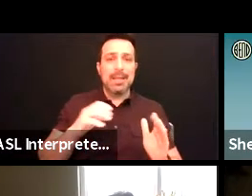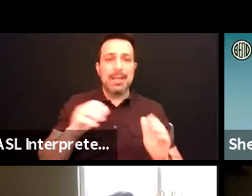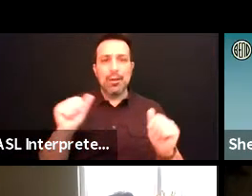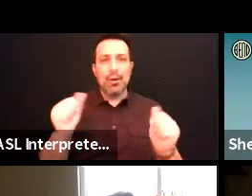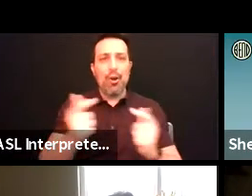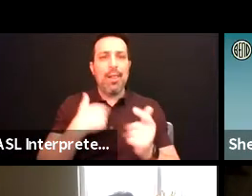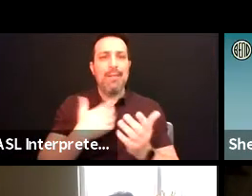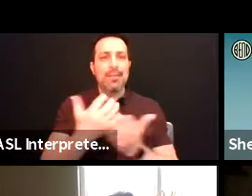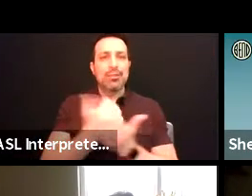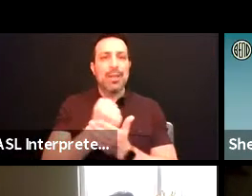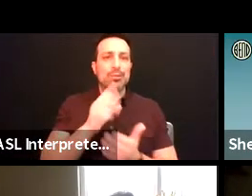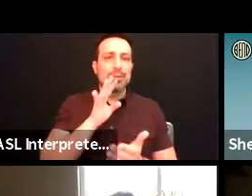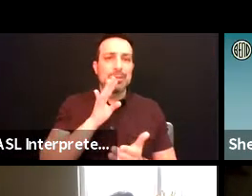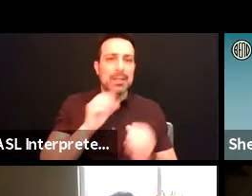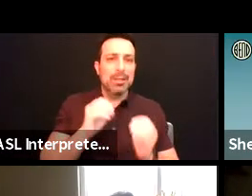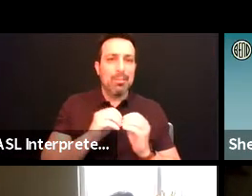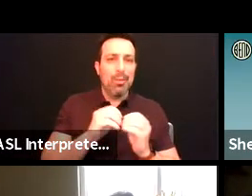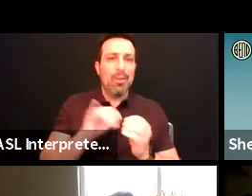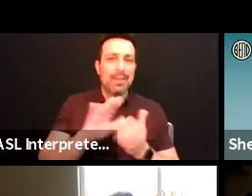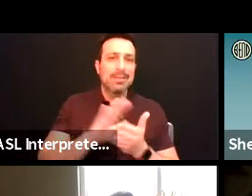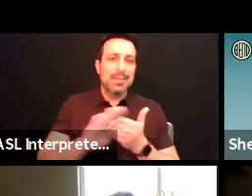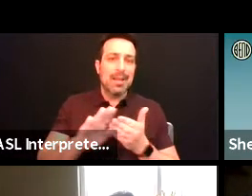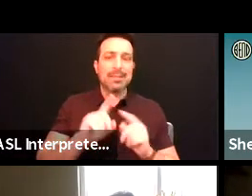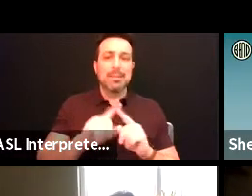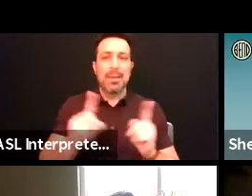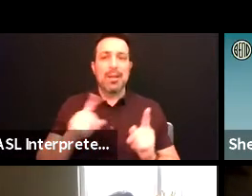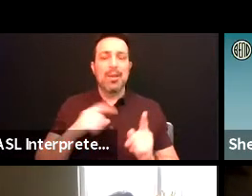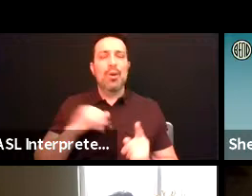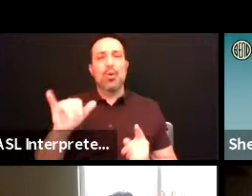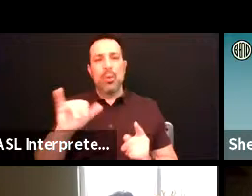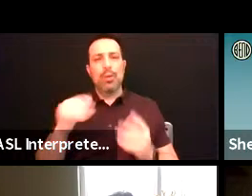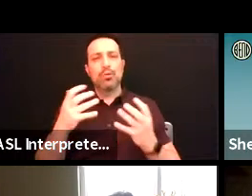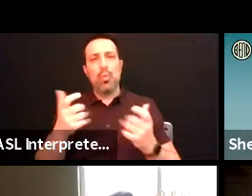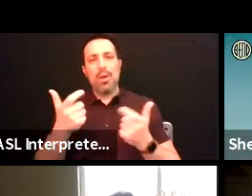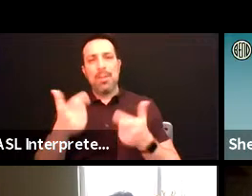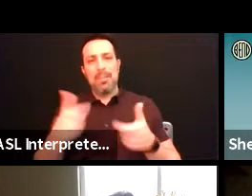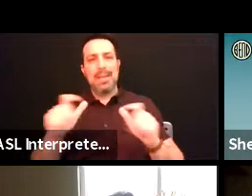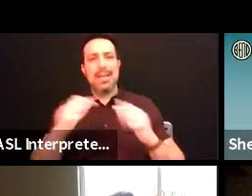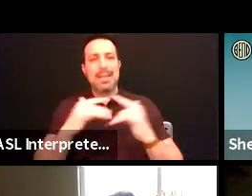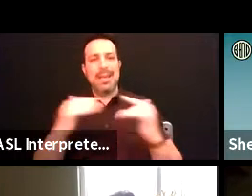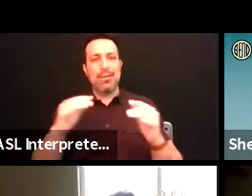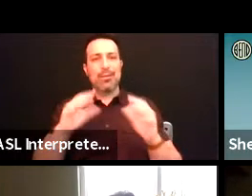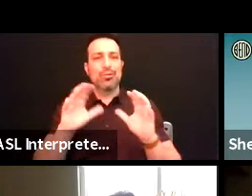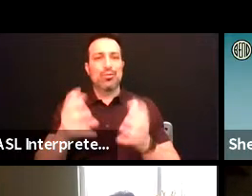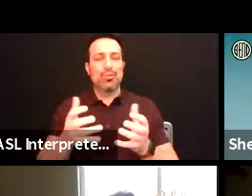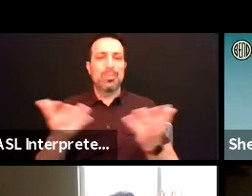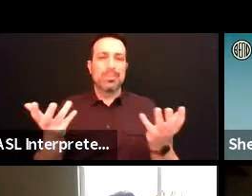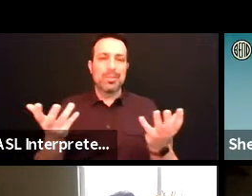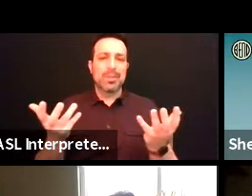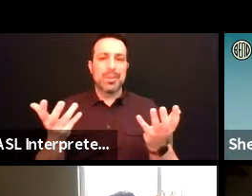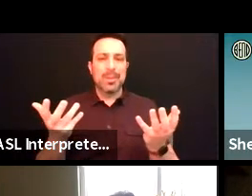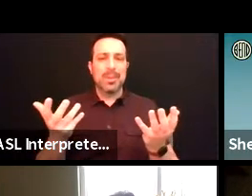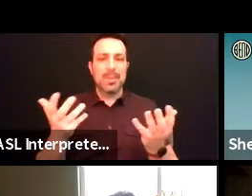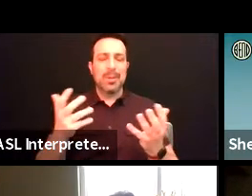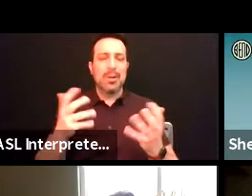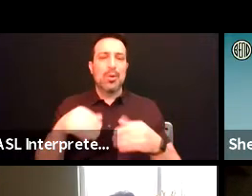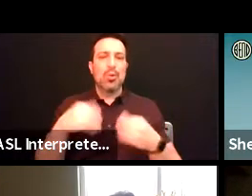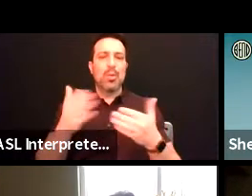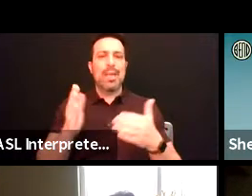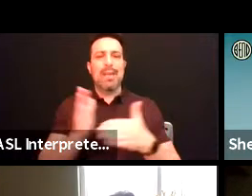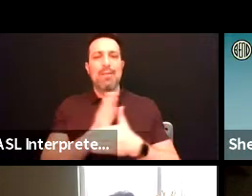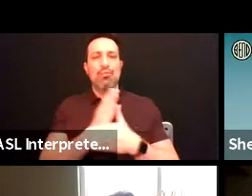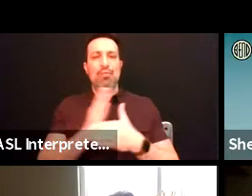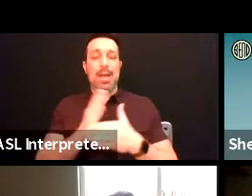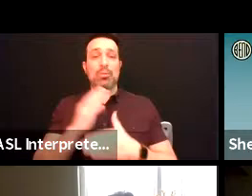gets to speak more, and that's nice, but we also wanted a big diverse group. So it's just kind of so we gave a range to council.